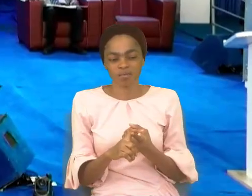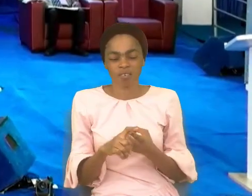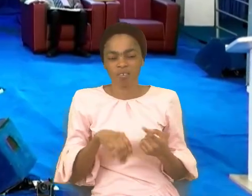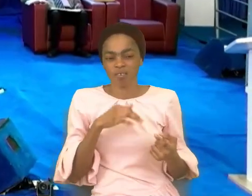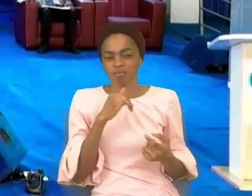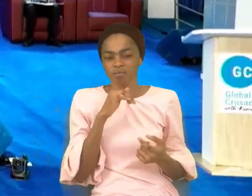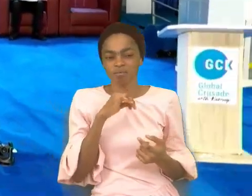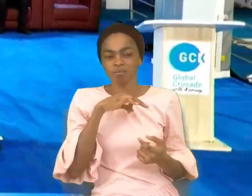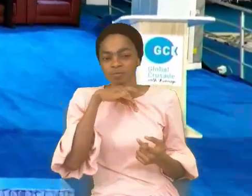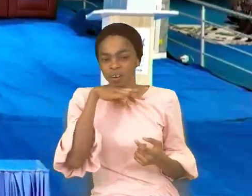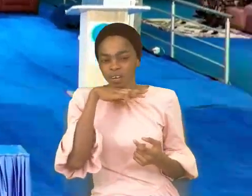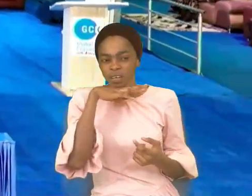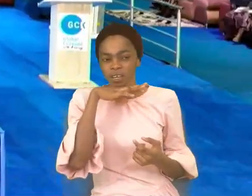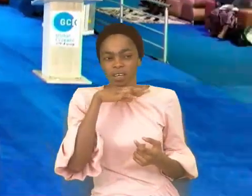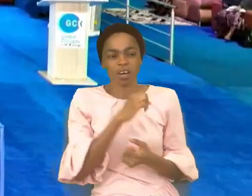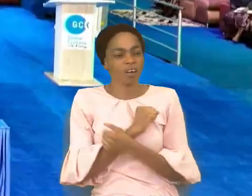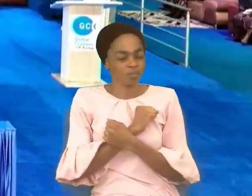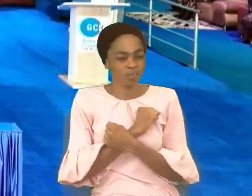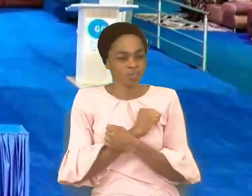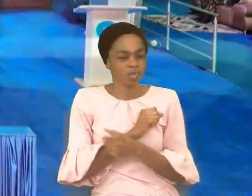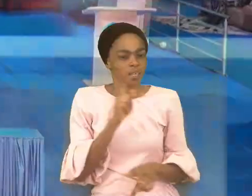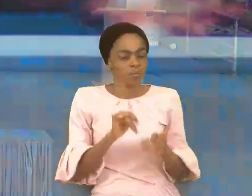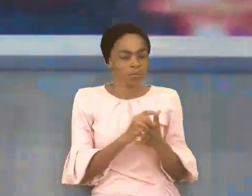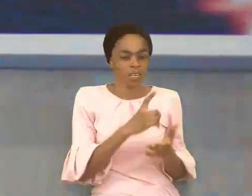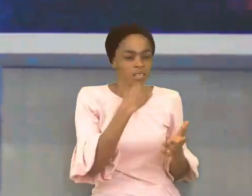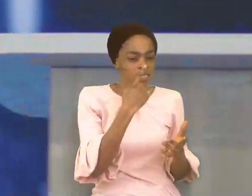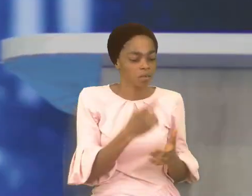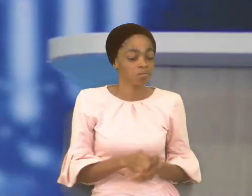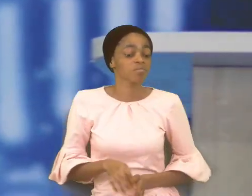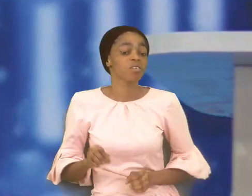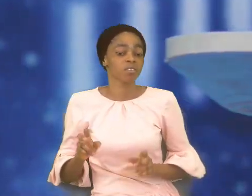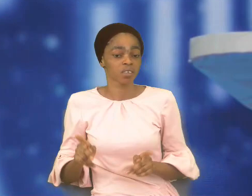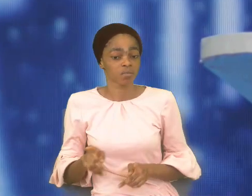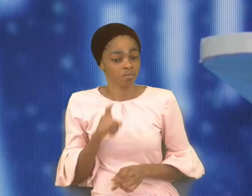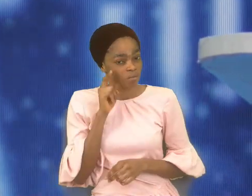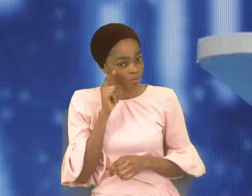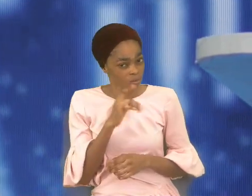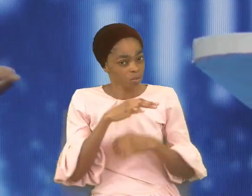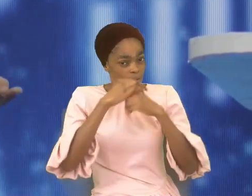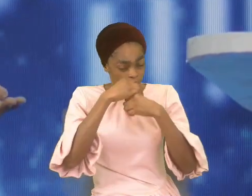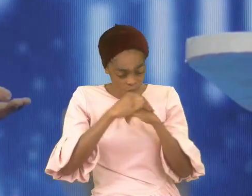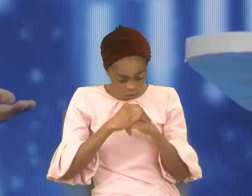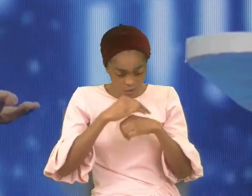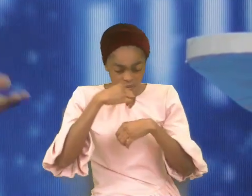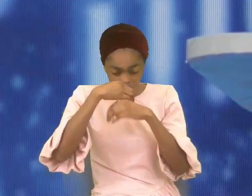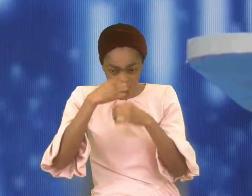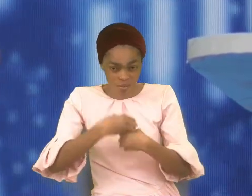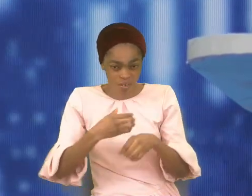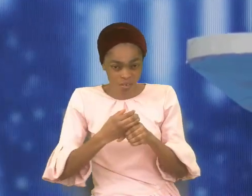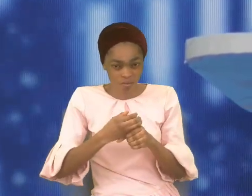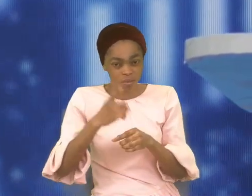they'll worship the creature, they worship a man, they rather worship a woman, they rather